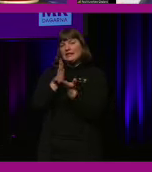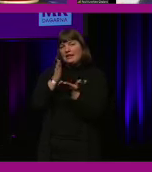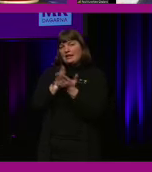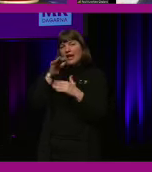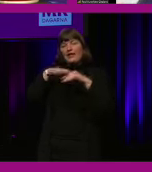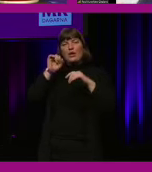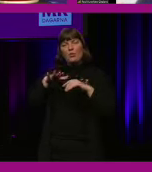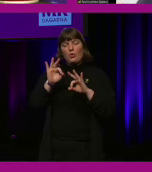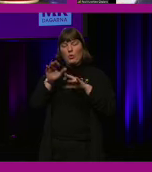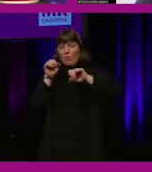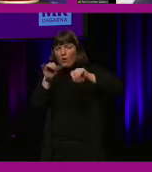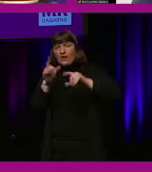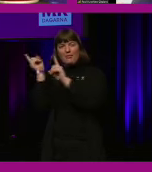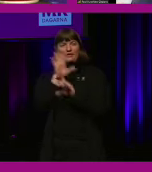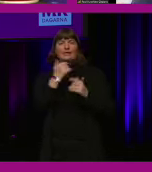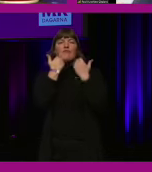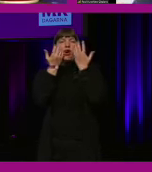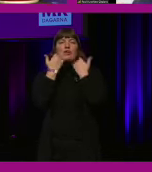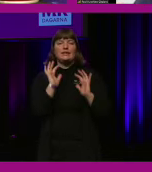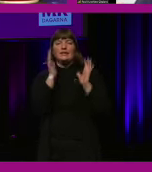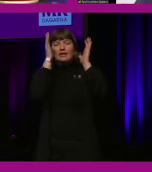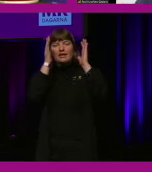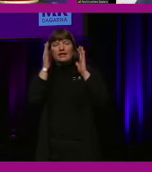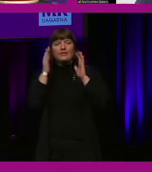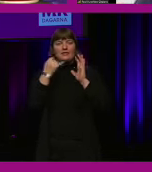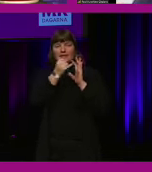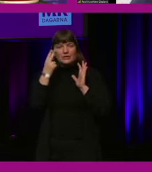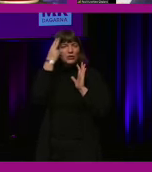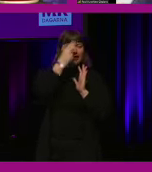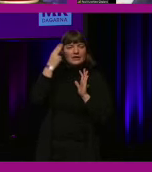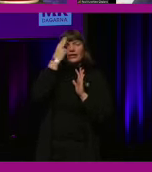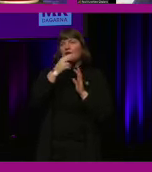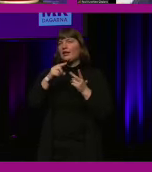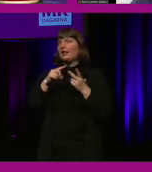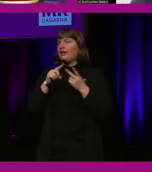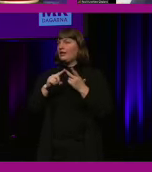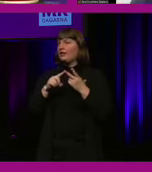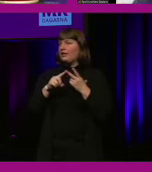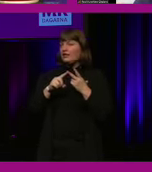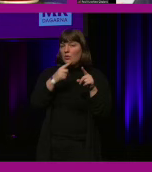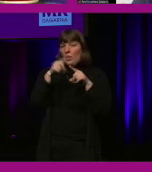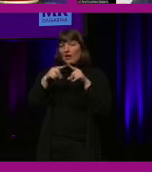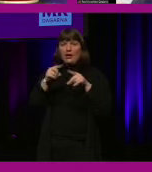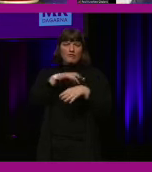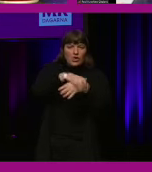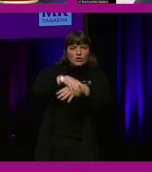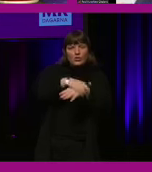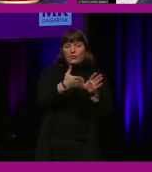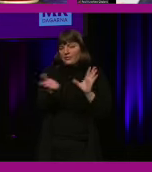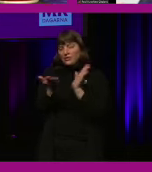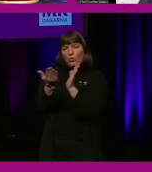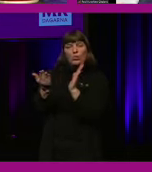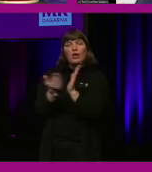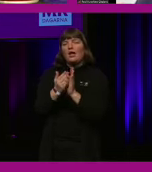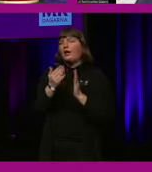on people's everyday lives, you know, in their universities, in their creches, in their kindergartens, in their schools,